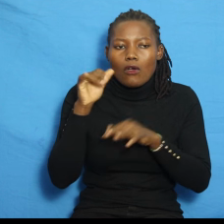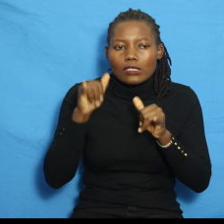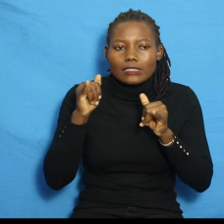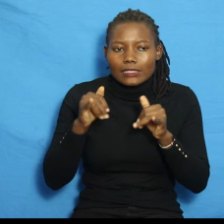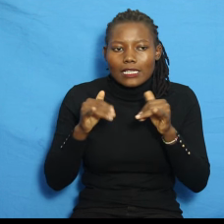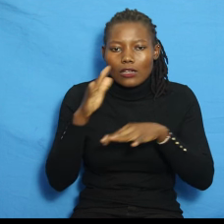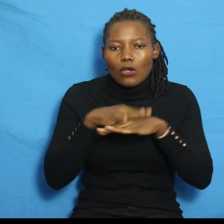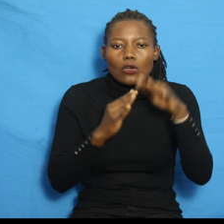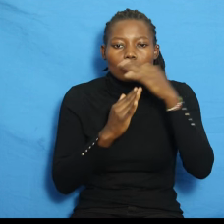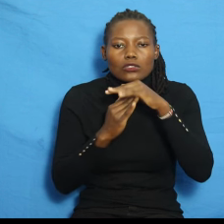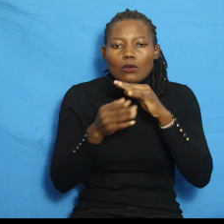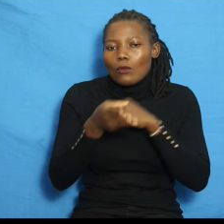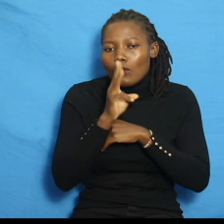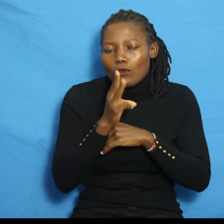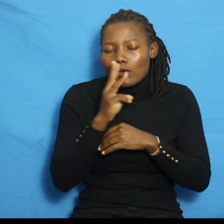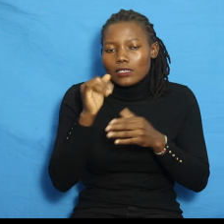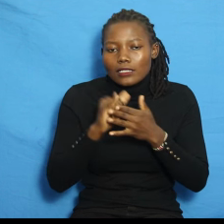has also stood the test of time.